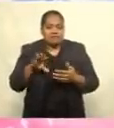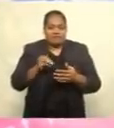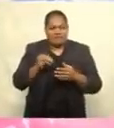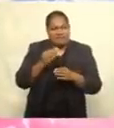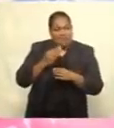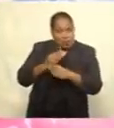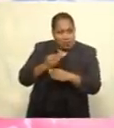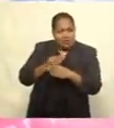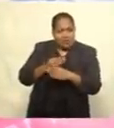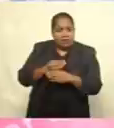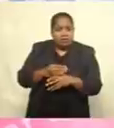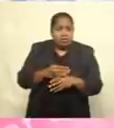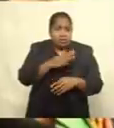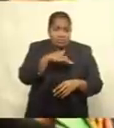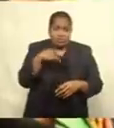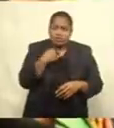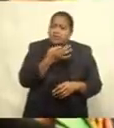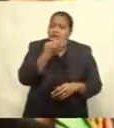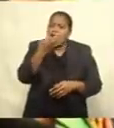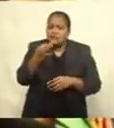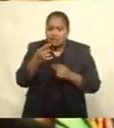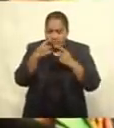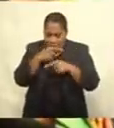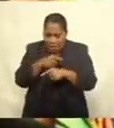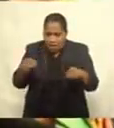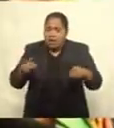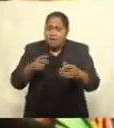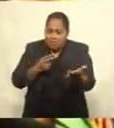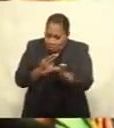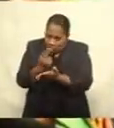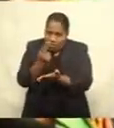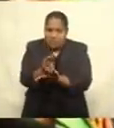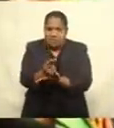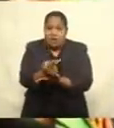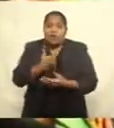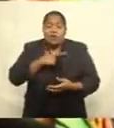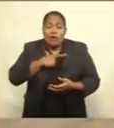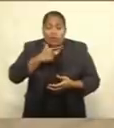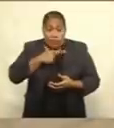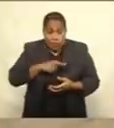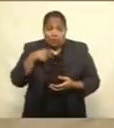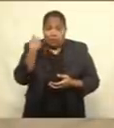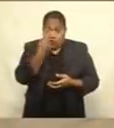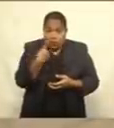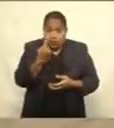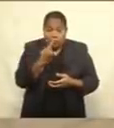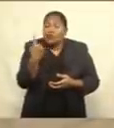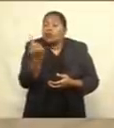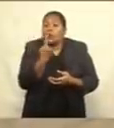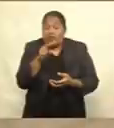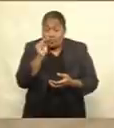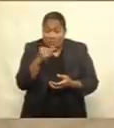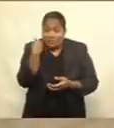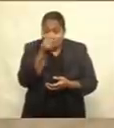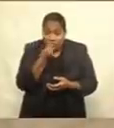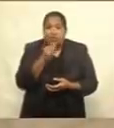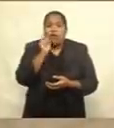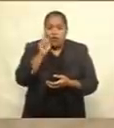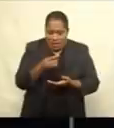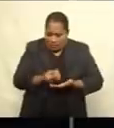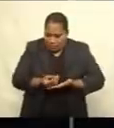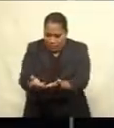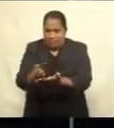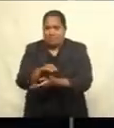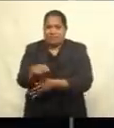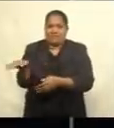urging the public to be genuine and honest with their request, as rations should only go to those who genuinely need it. Kelly Vadala, FBC